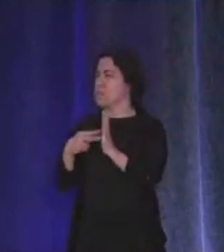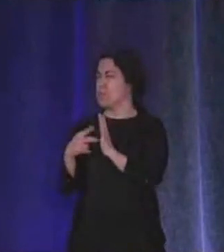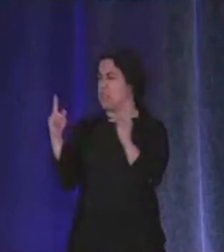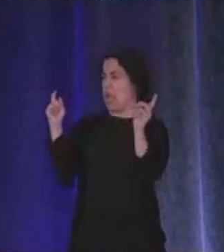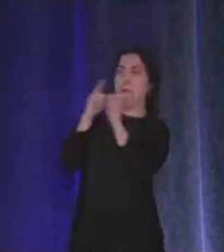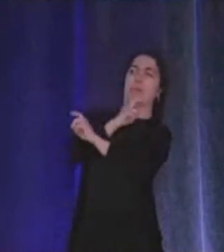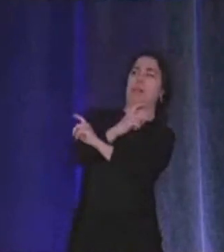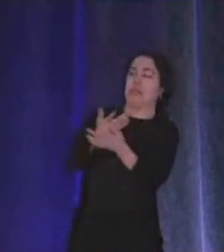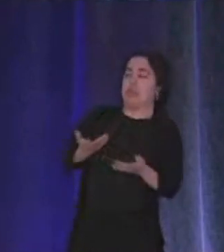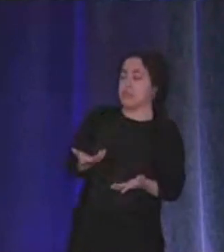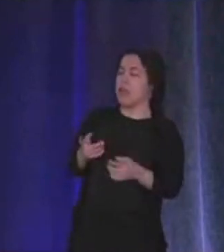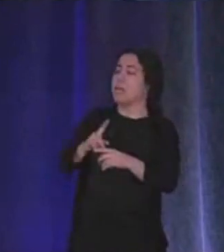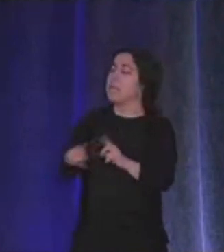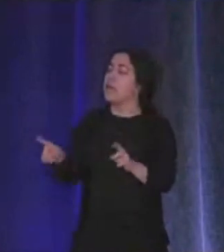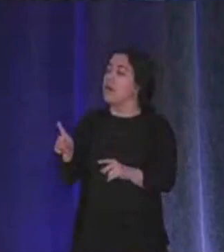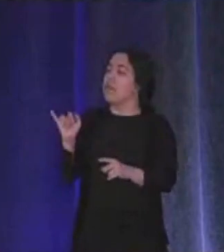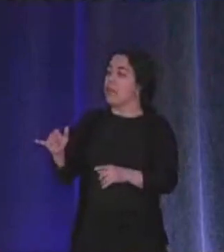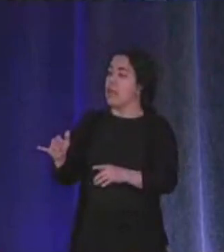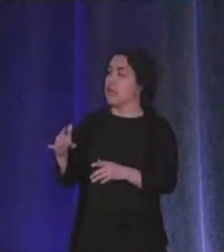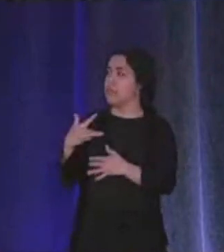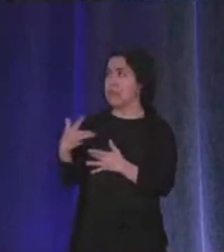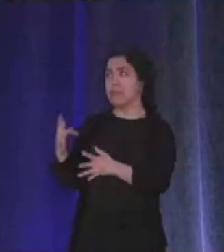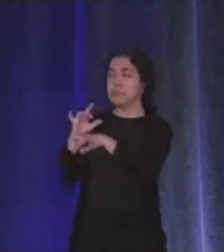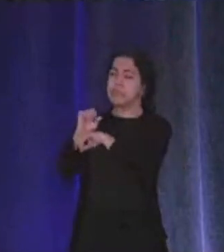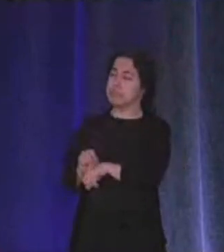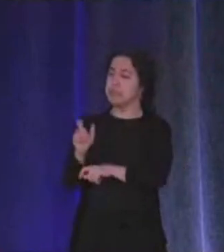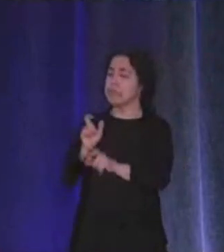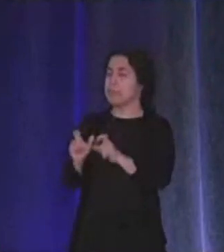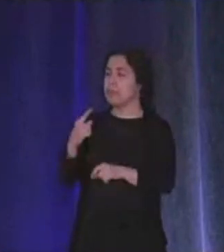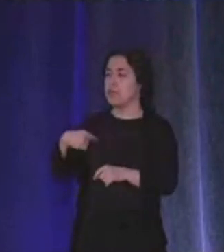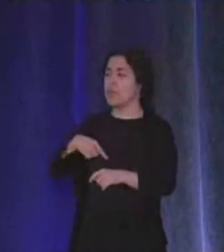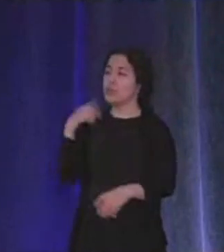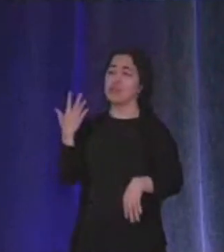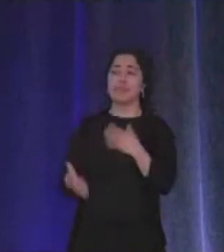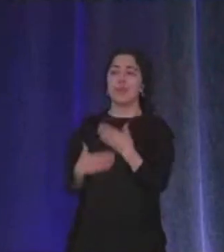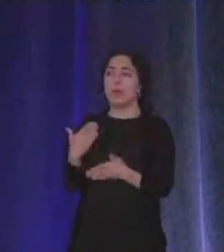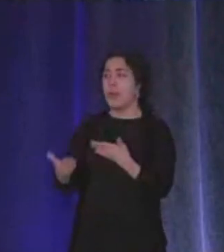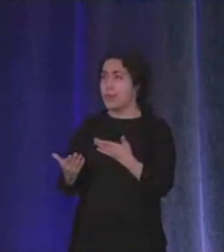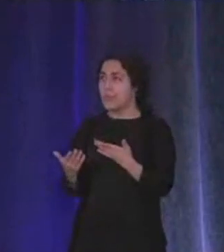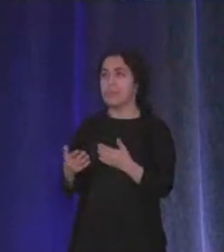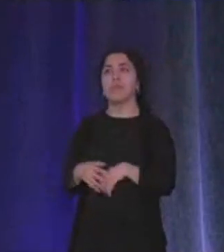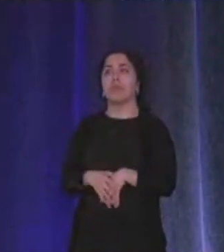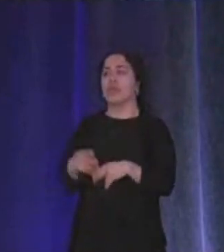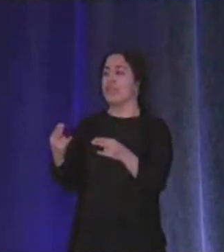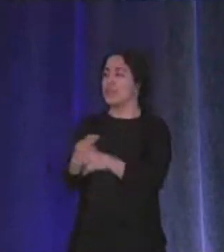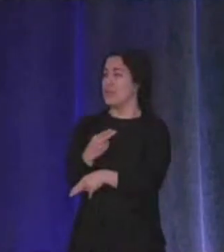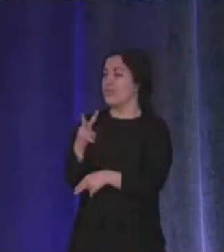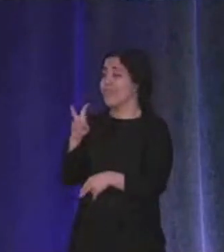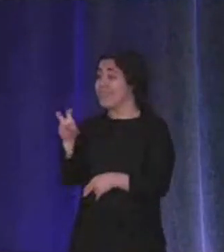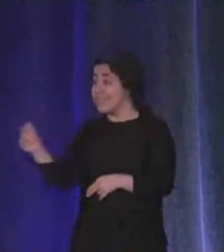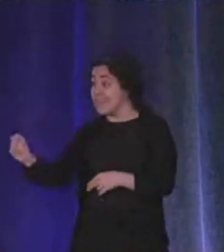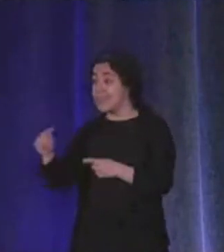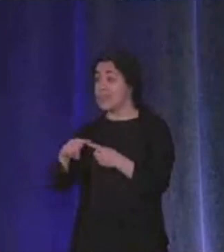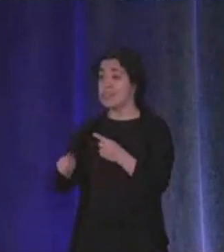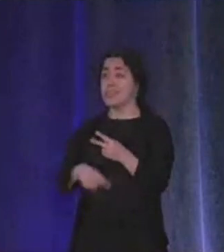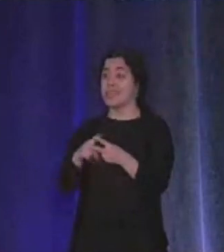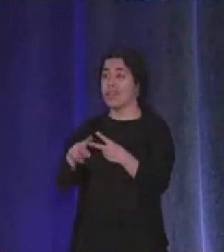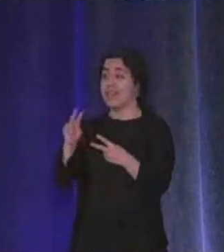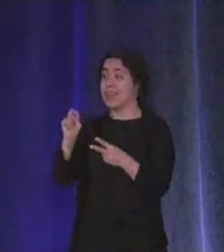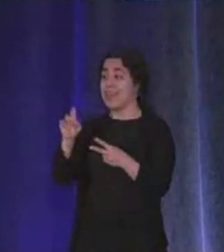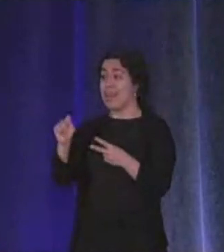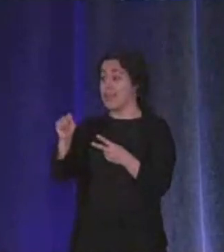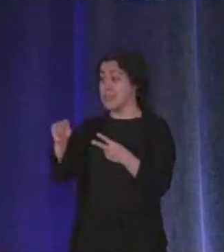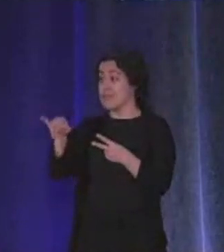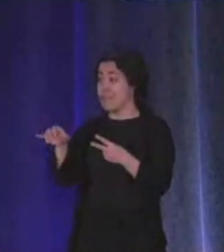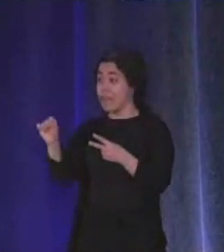complex. But the traditional way, most of us, we just kind of we use Vue or Next.js, and